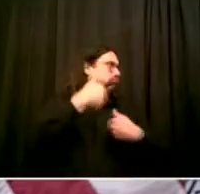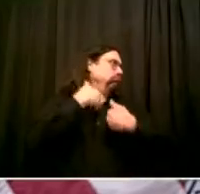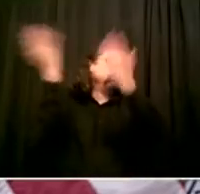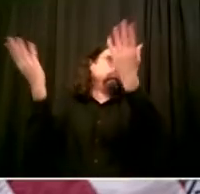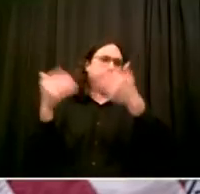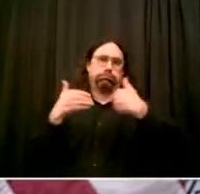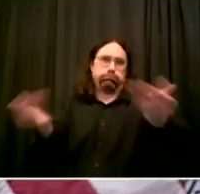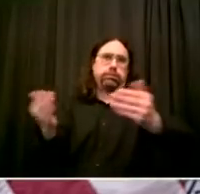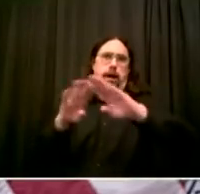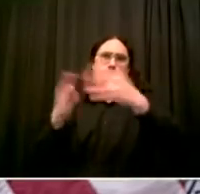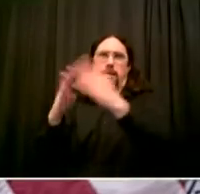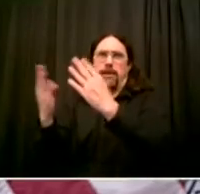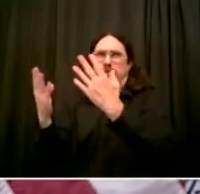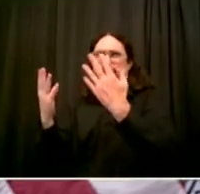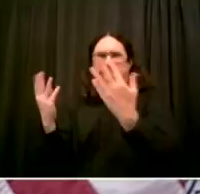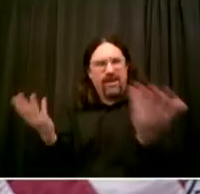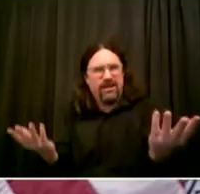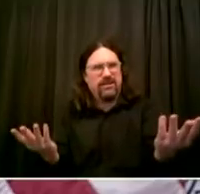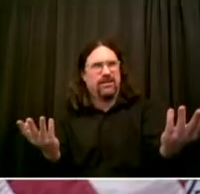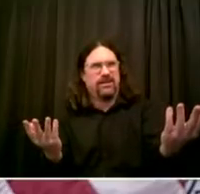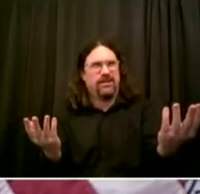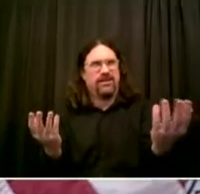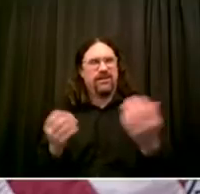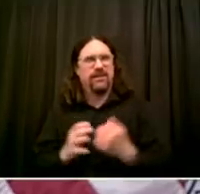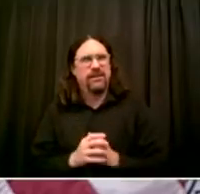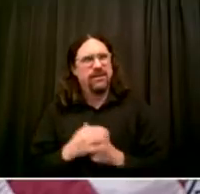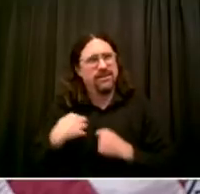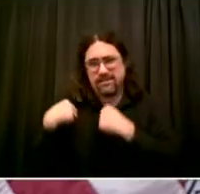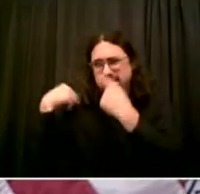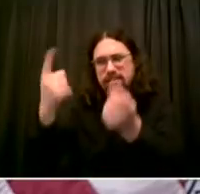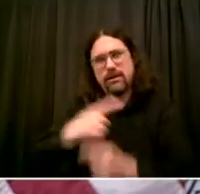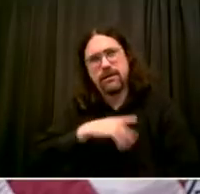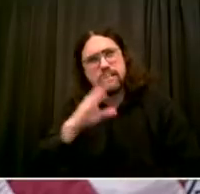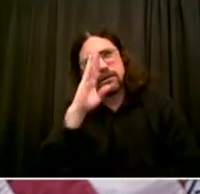need to hear to understand that things are moving because